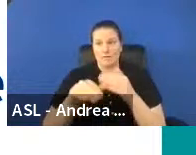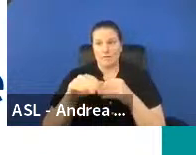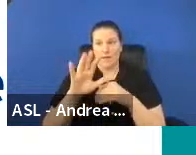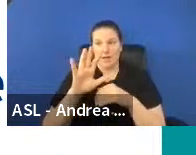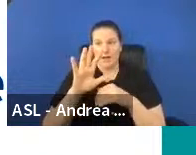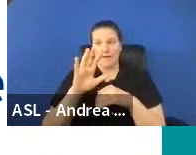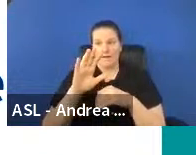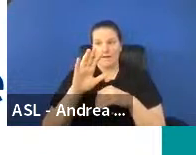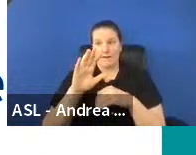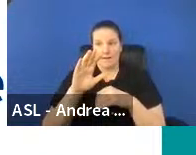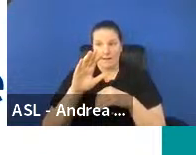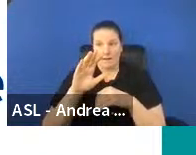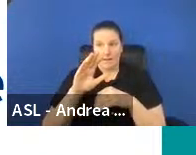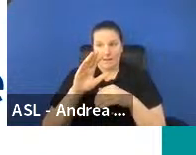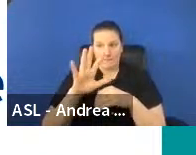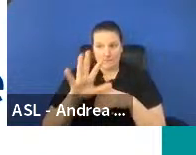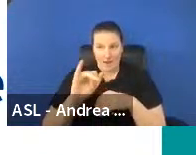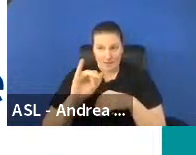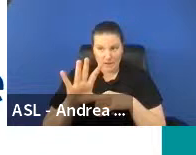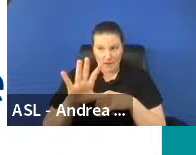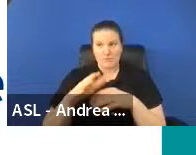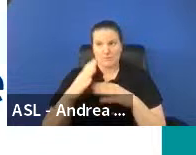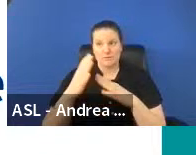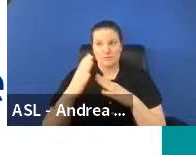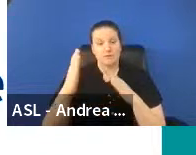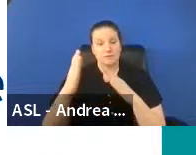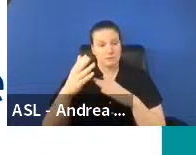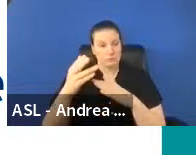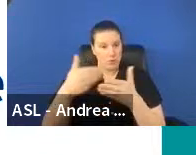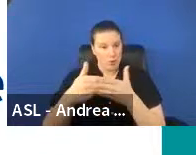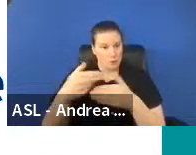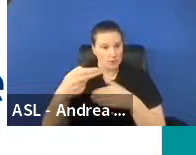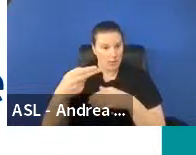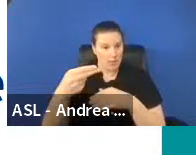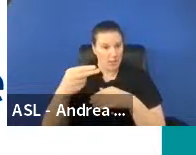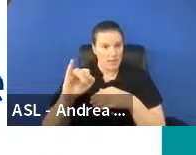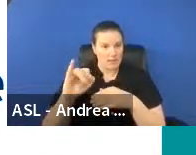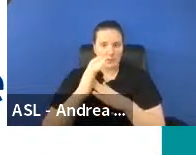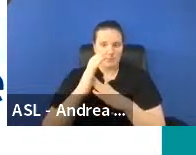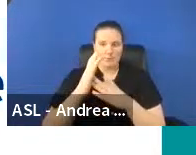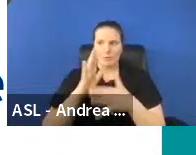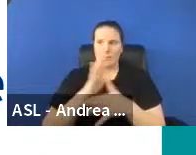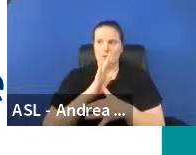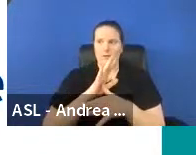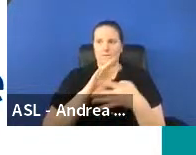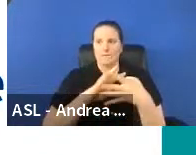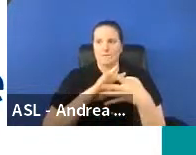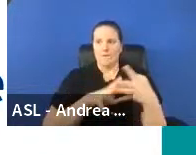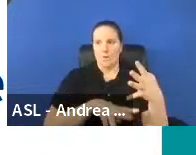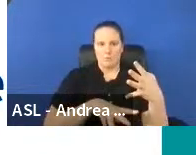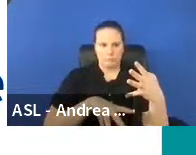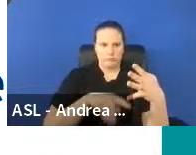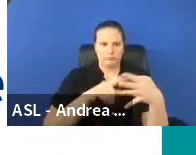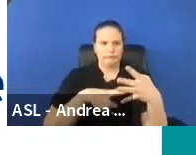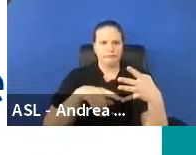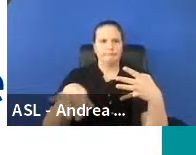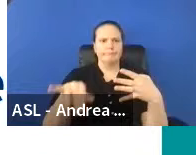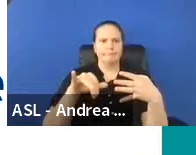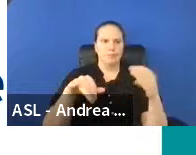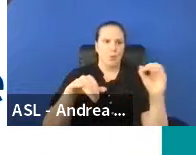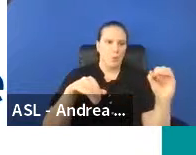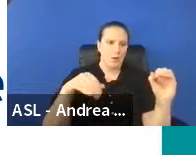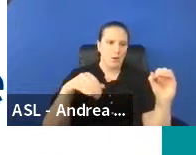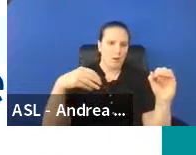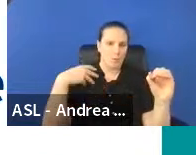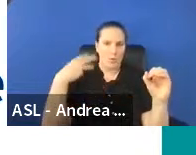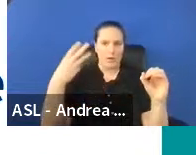Island was a top priority. The top four were consistent among all groups, Oregon,